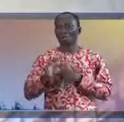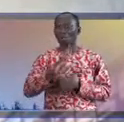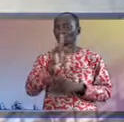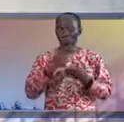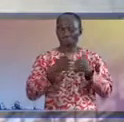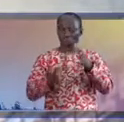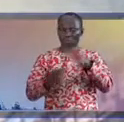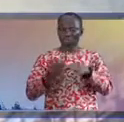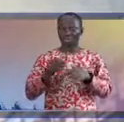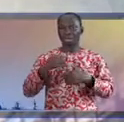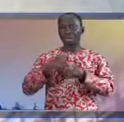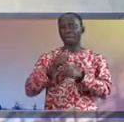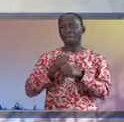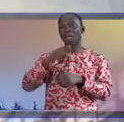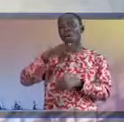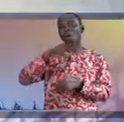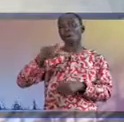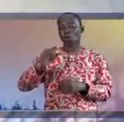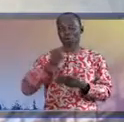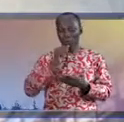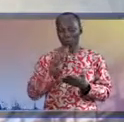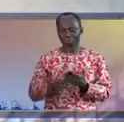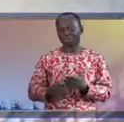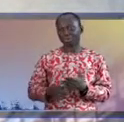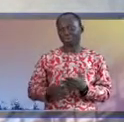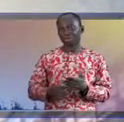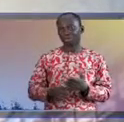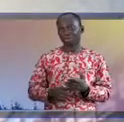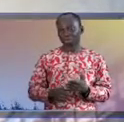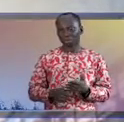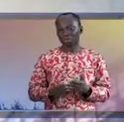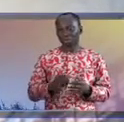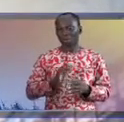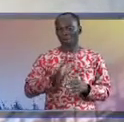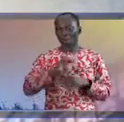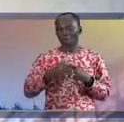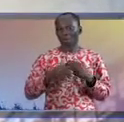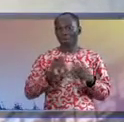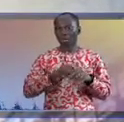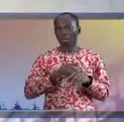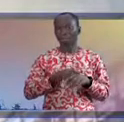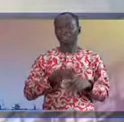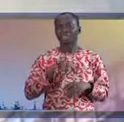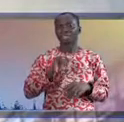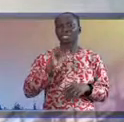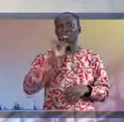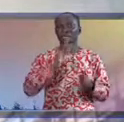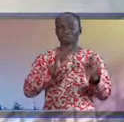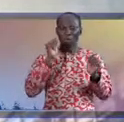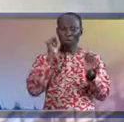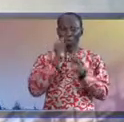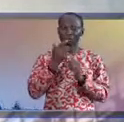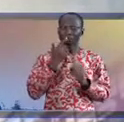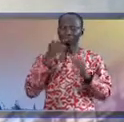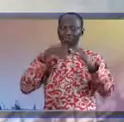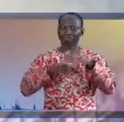this. He says they were baptized into Moses while they walked through the sea and the